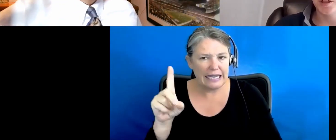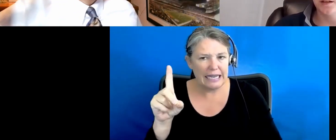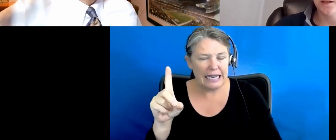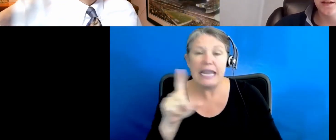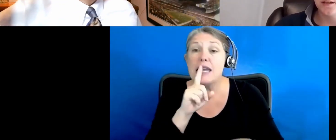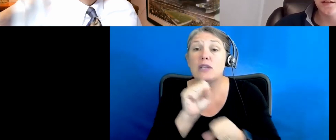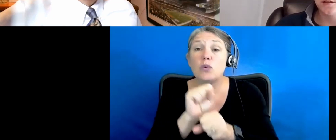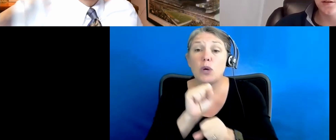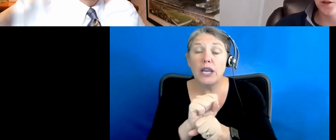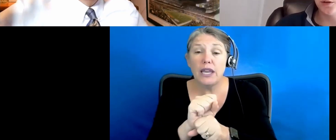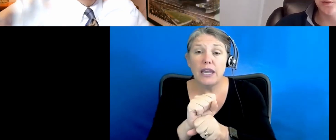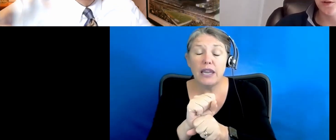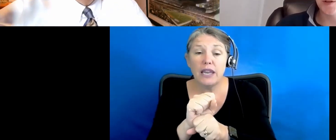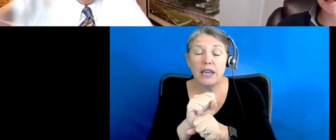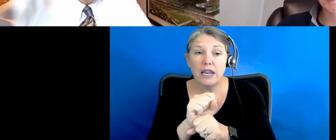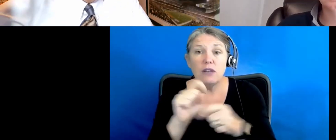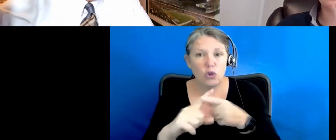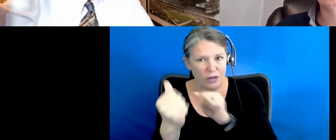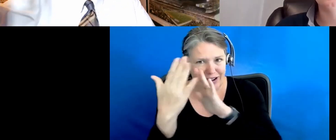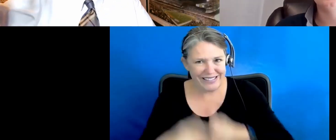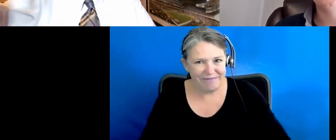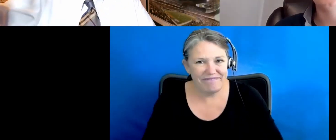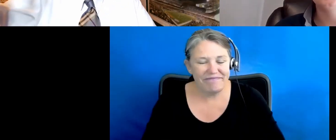is working to address?